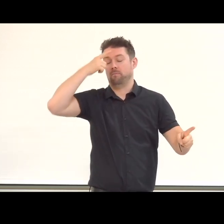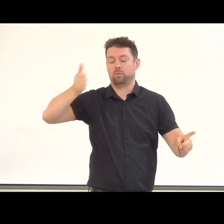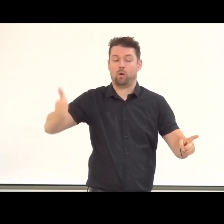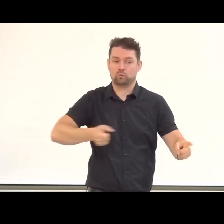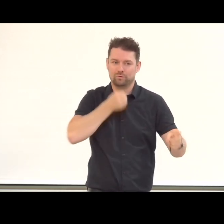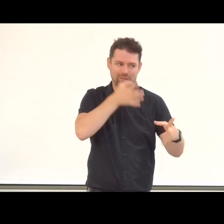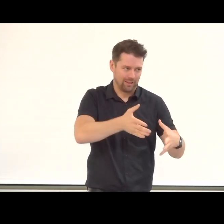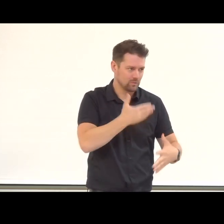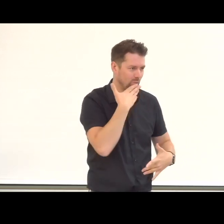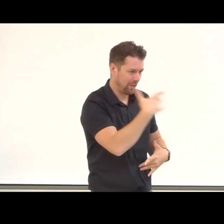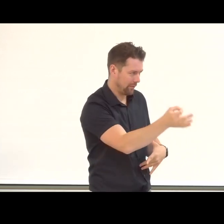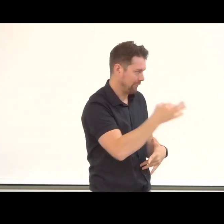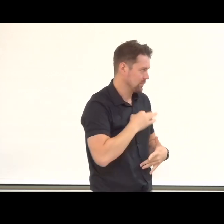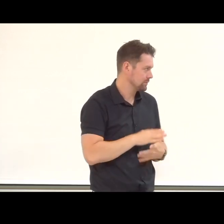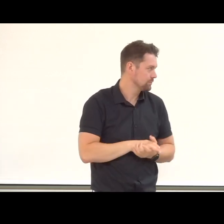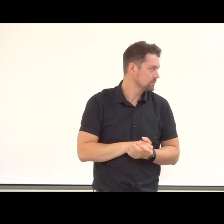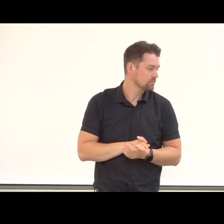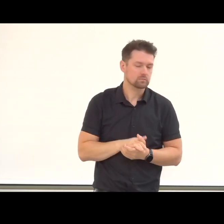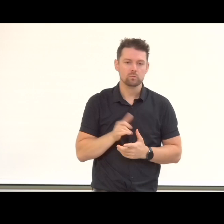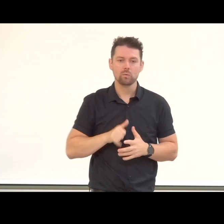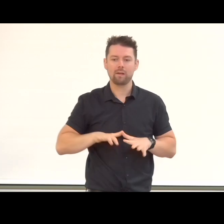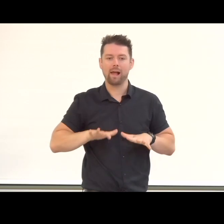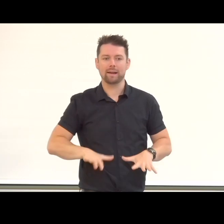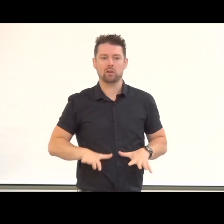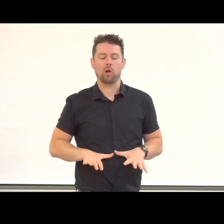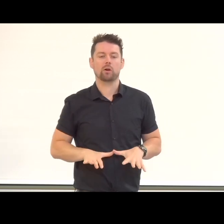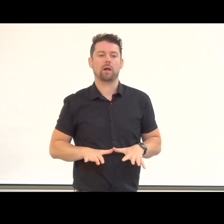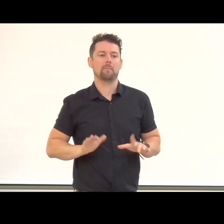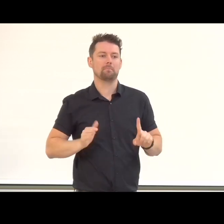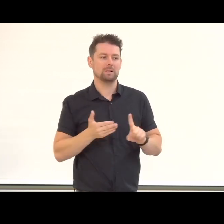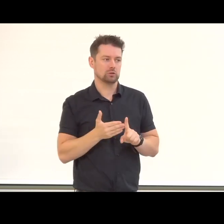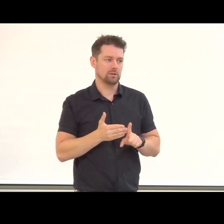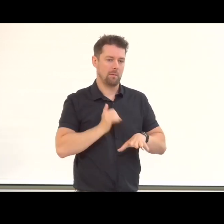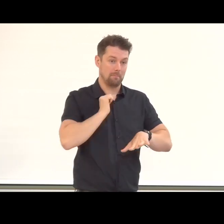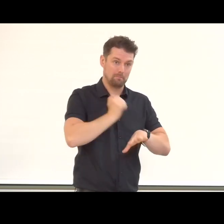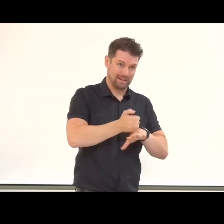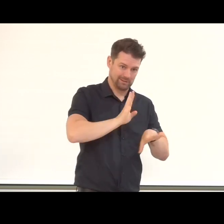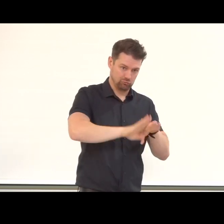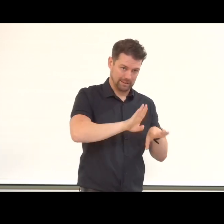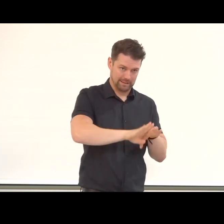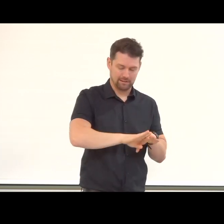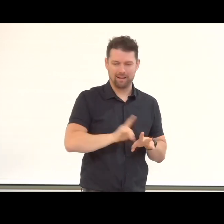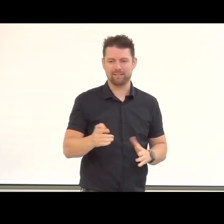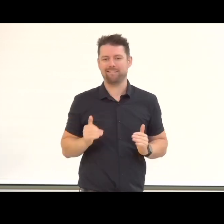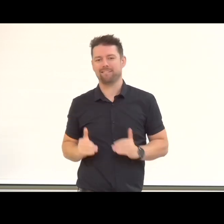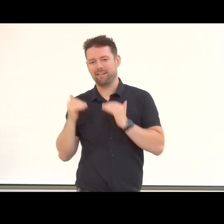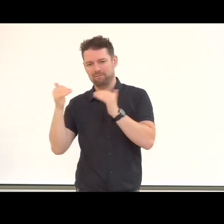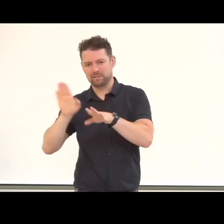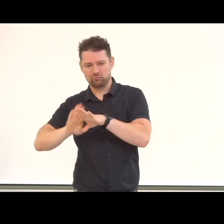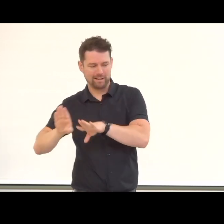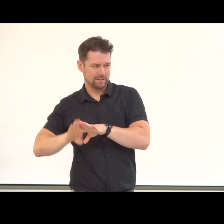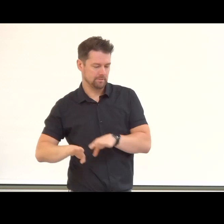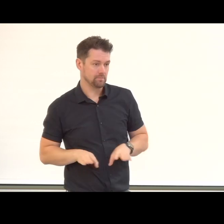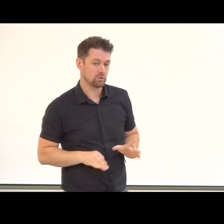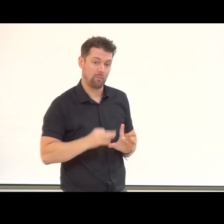so thank you for the question. We have the Analogue Mission Basic Training and Analogue Mission Advanced Training. So a few years ago, 8 years